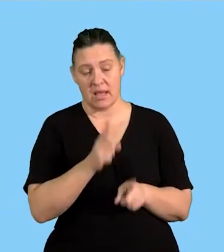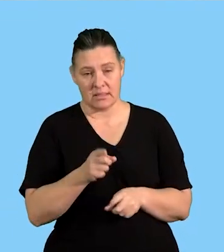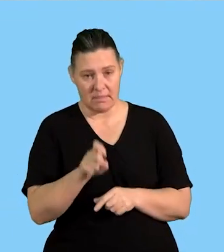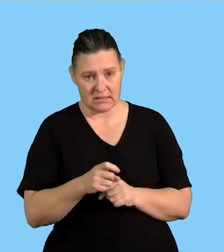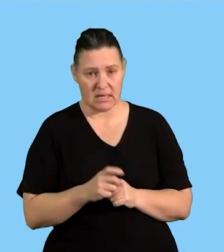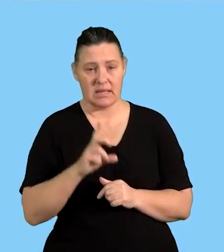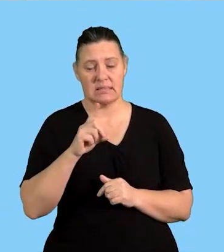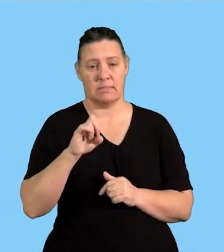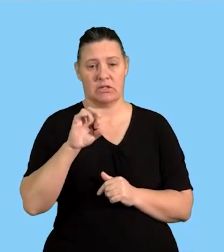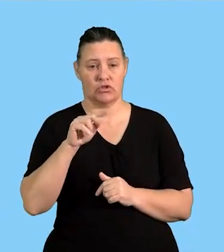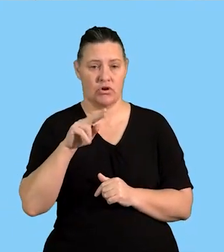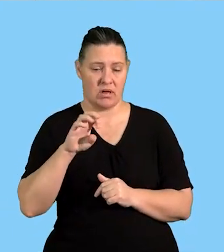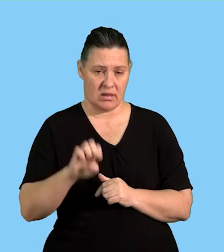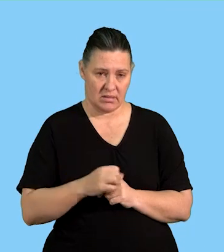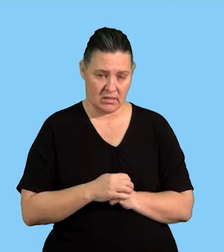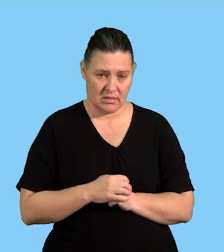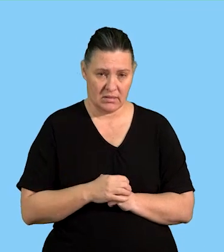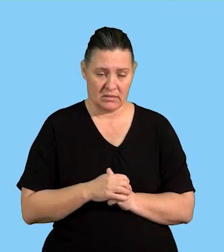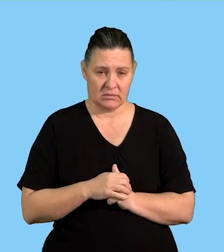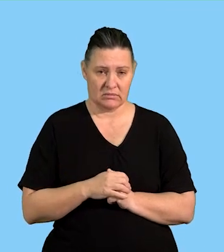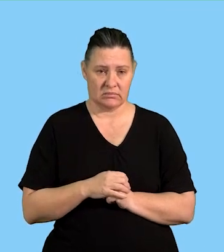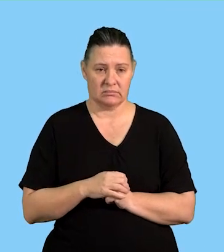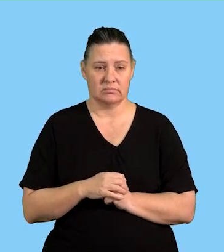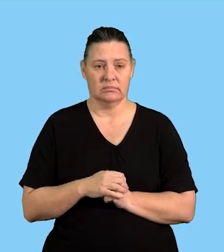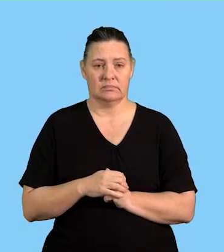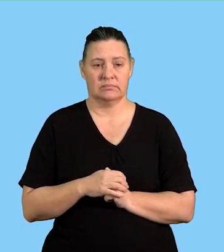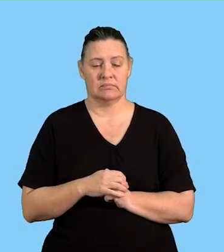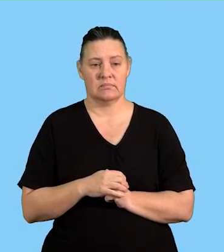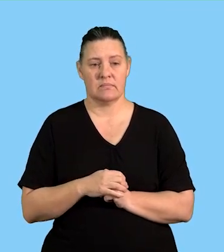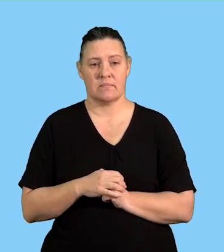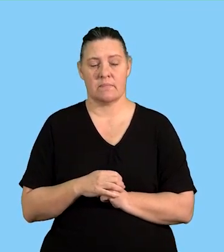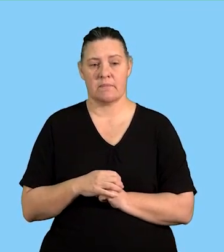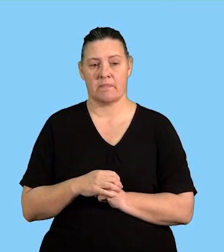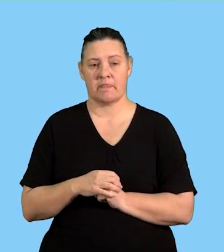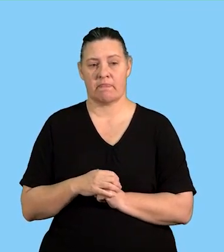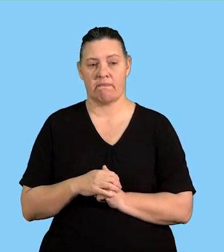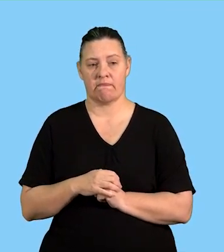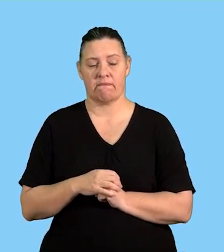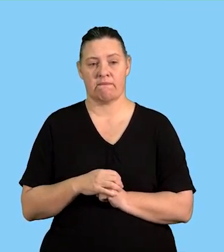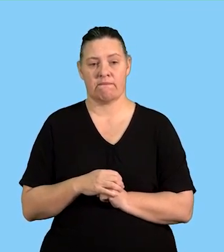be debentures. The answer is debentures.